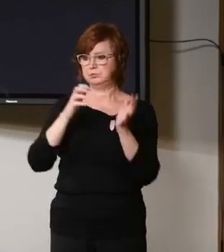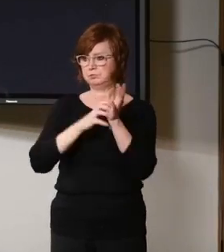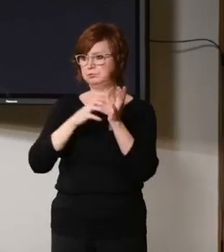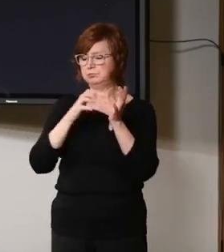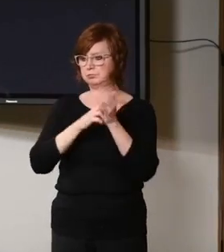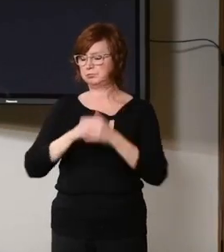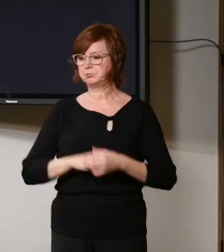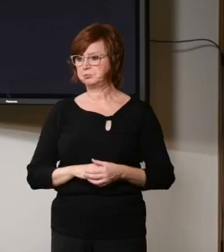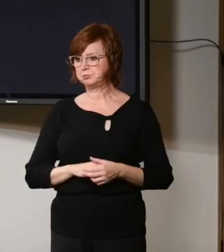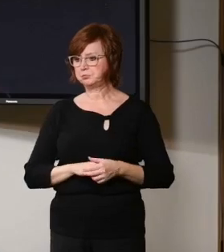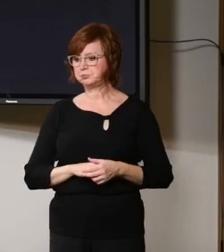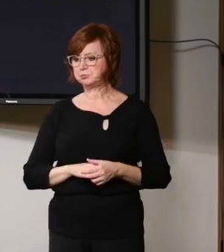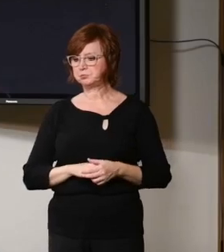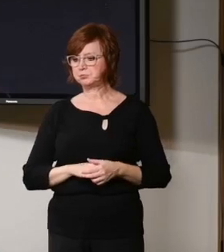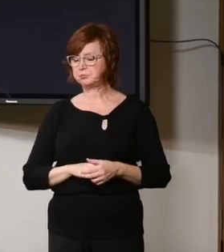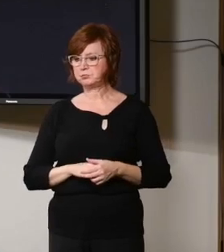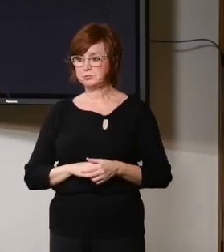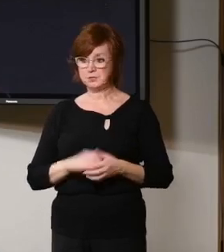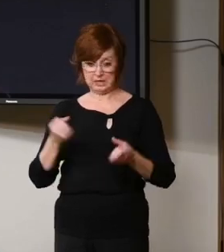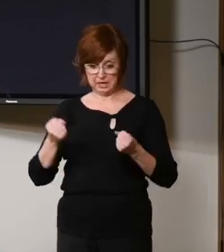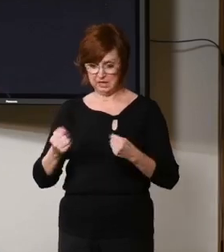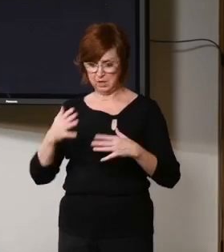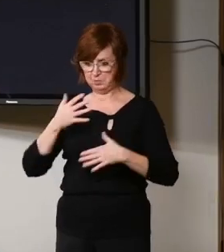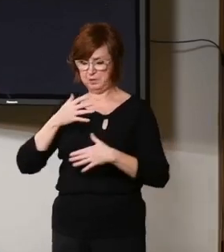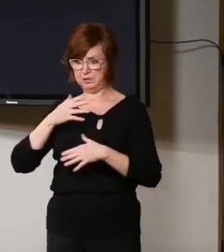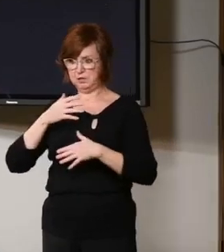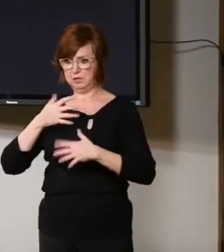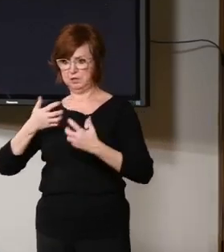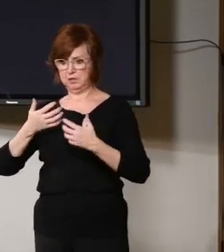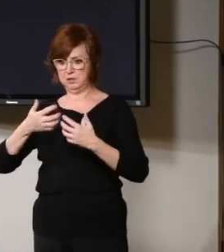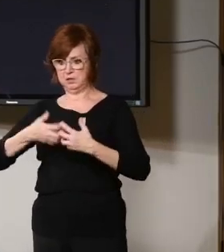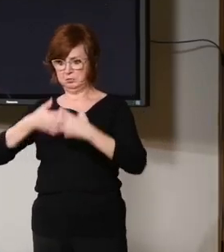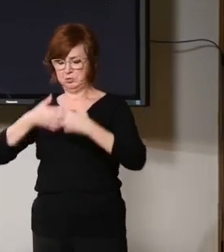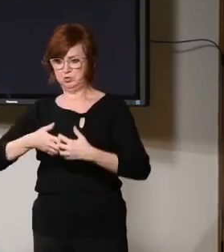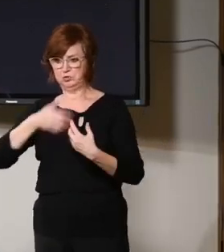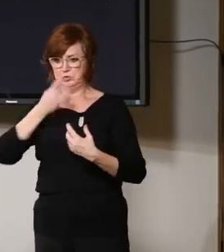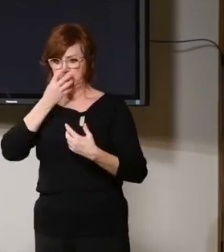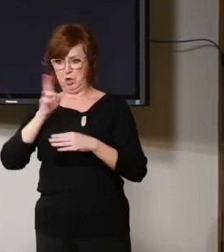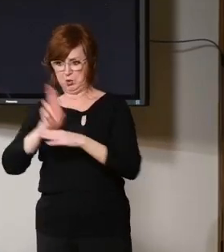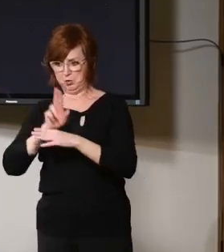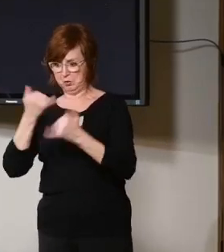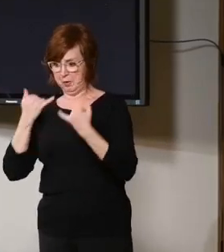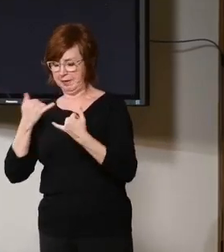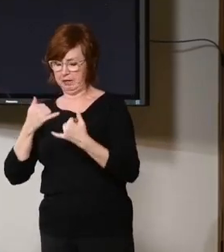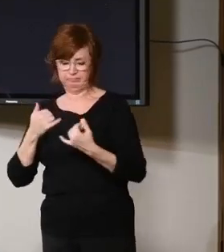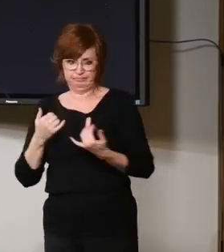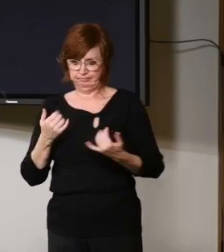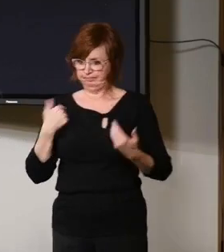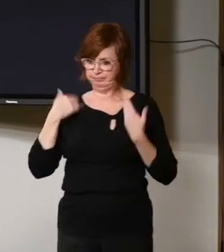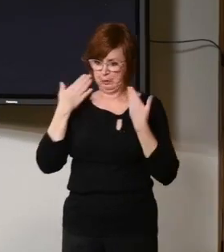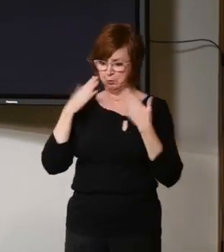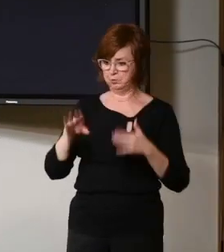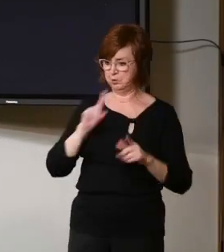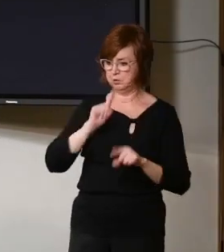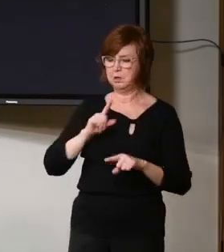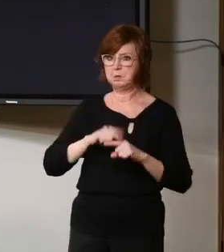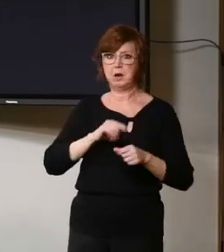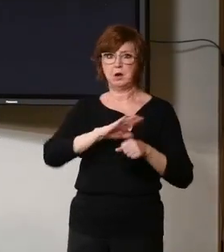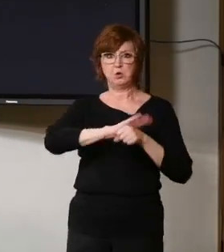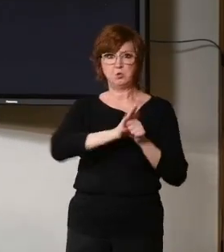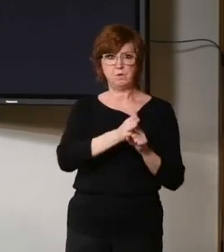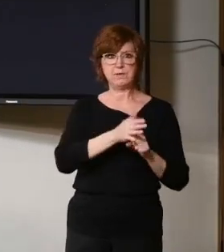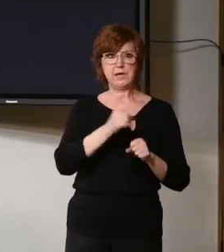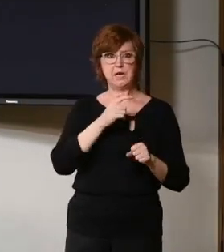how many ventilators are currently in use. I can tell you that at the most, for a COVID patient, at the most it would be